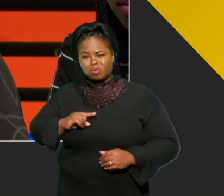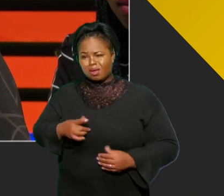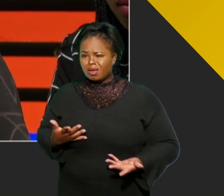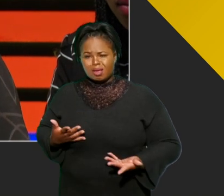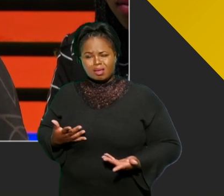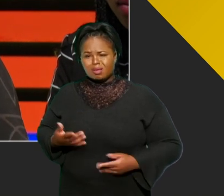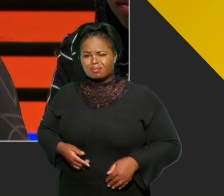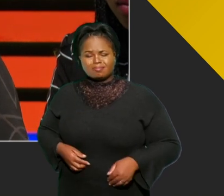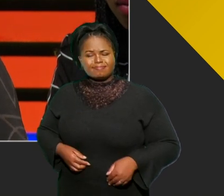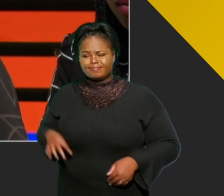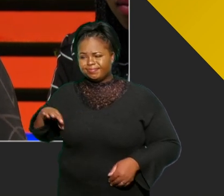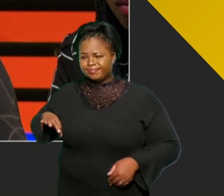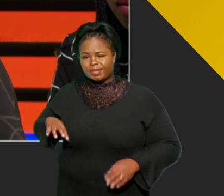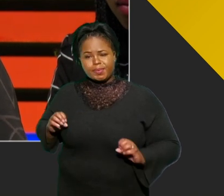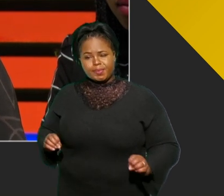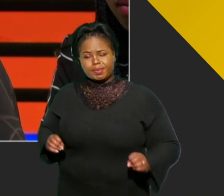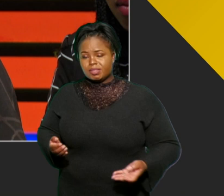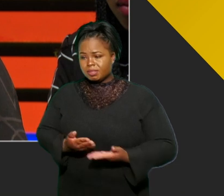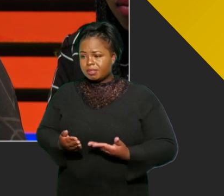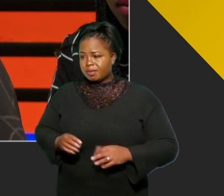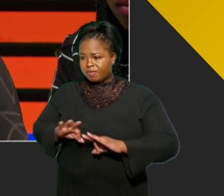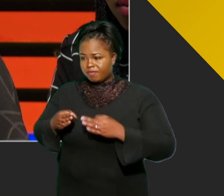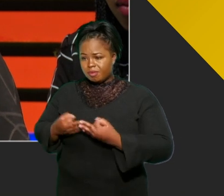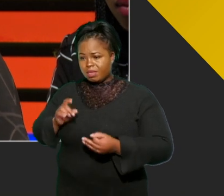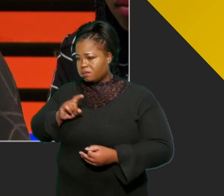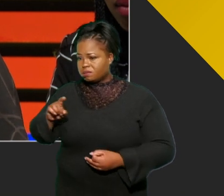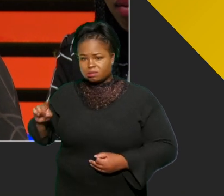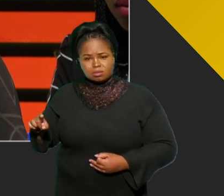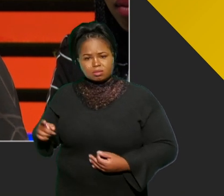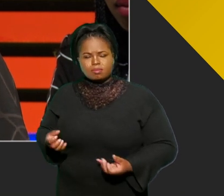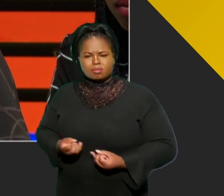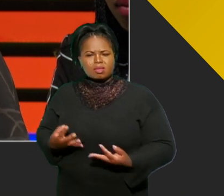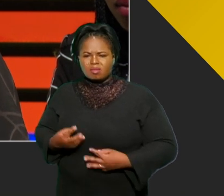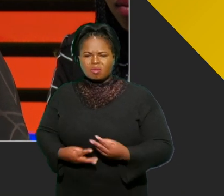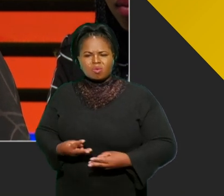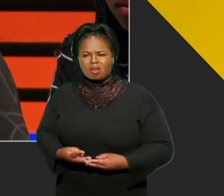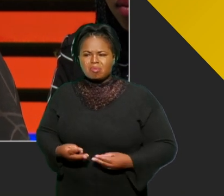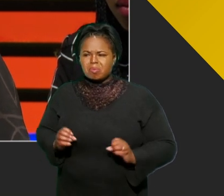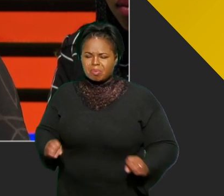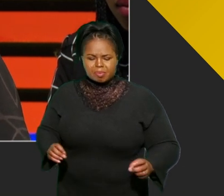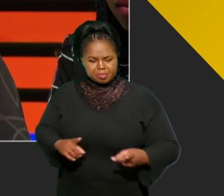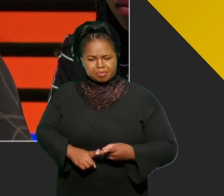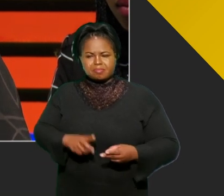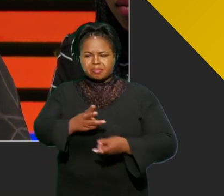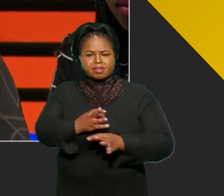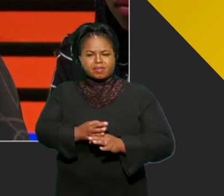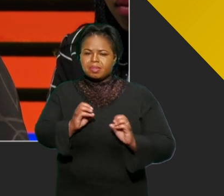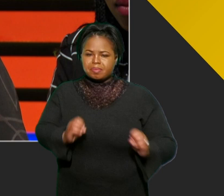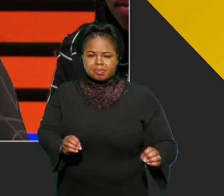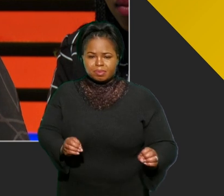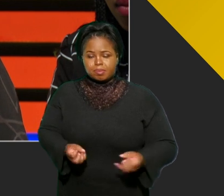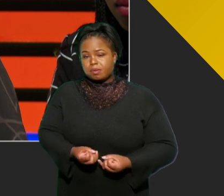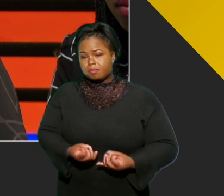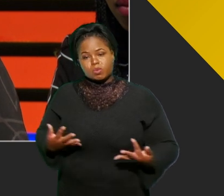income. Some of our families la eMzansi abantu abaningi abana bazali, and kune